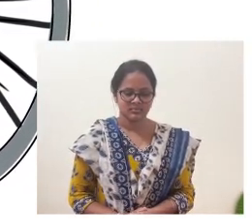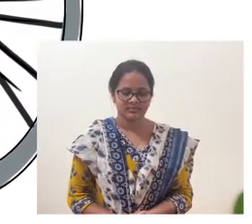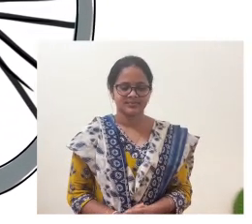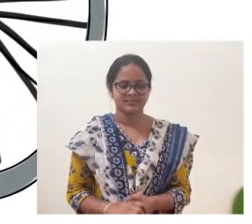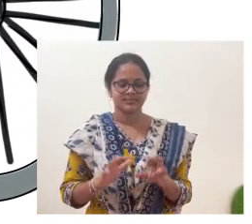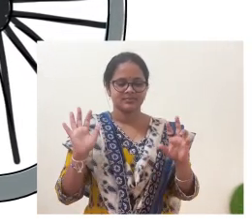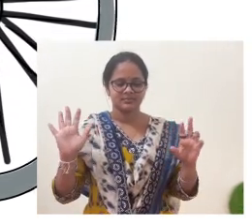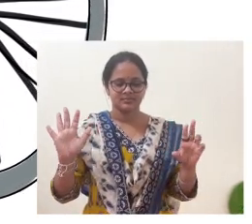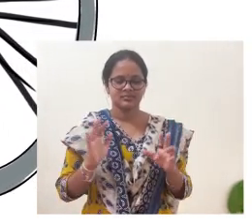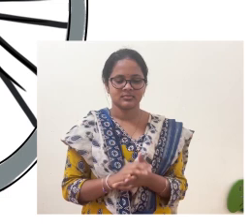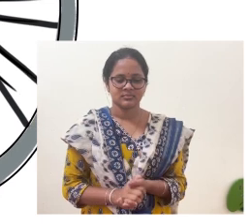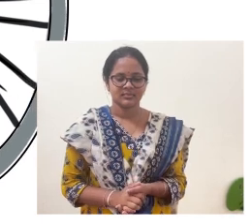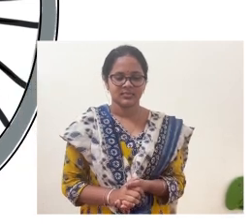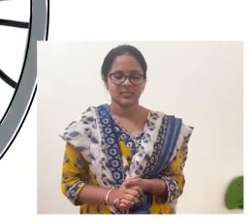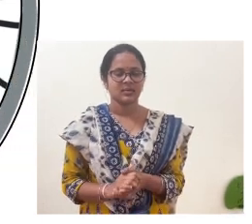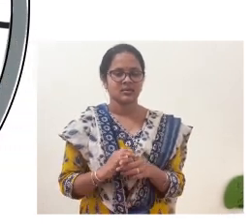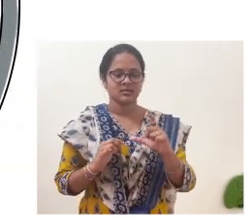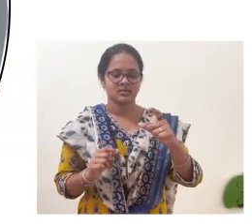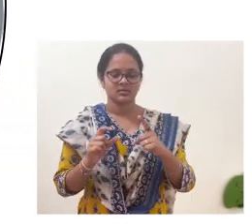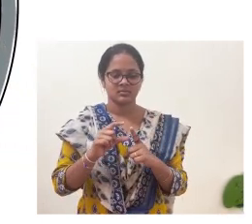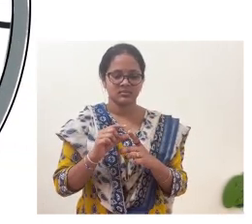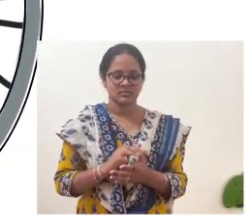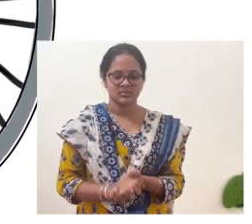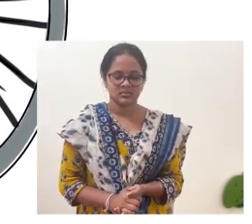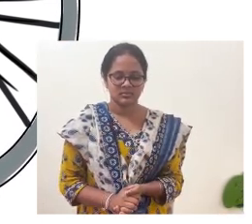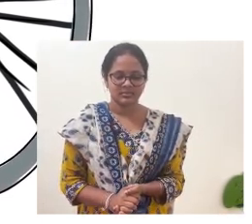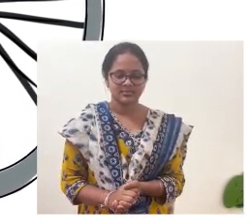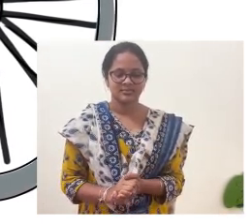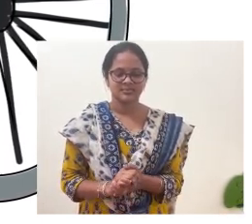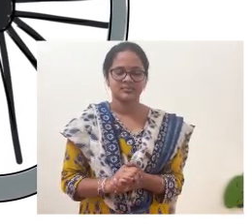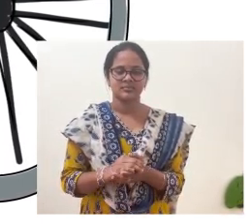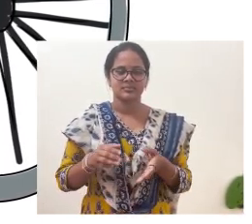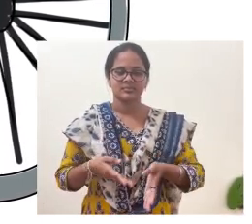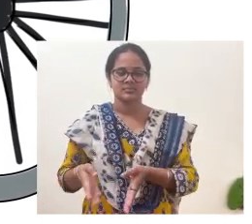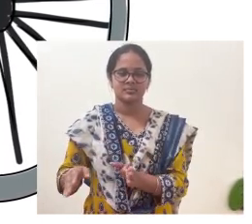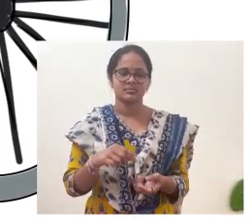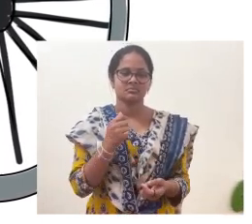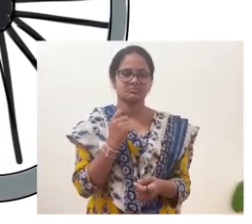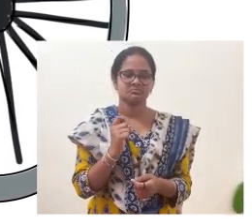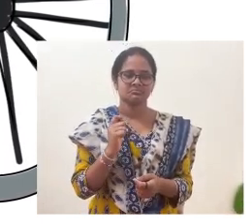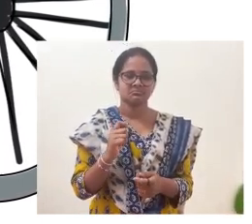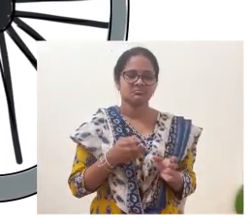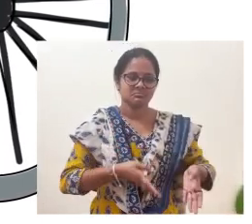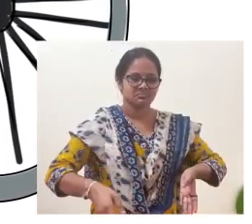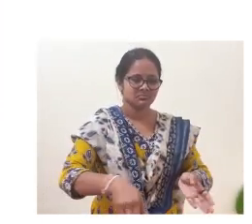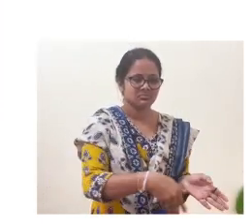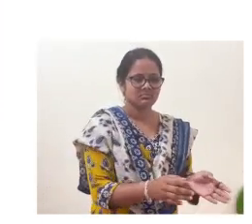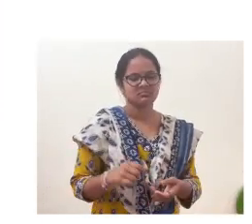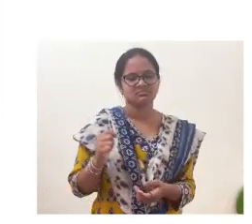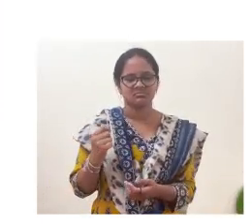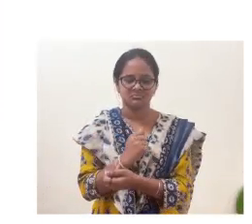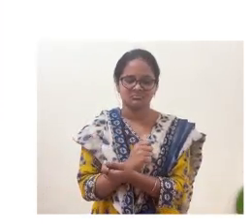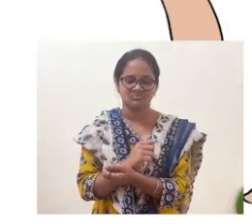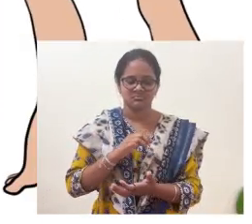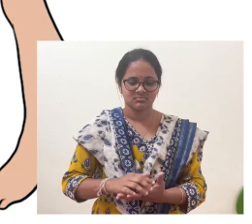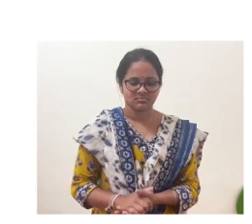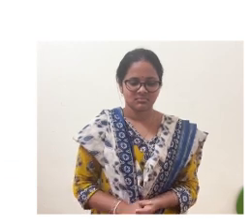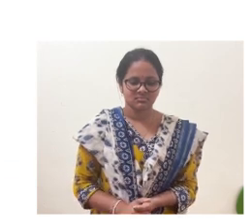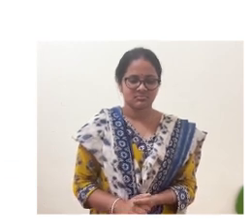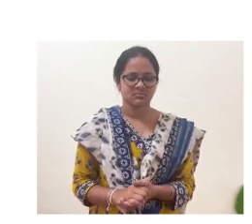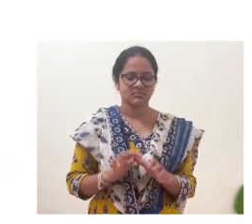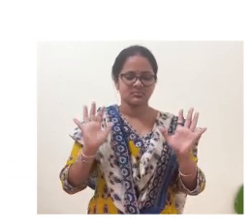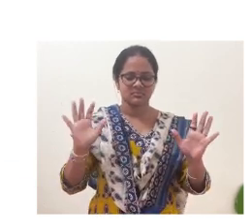brain damage at birth. May need help to walk, talk, or eat. Muscular